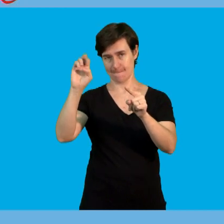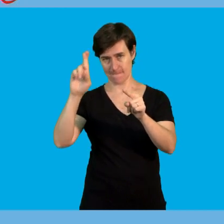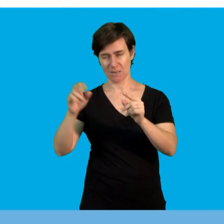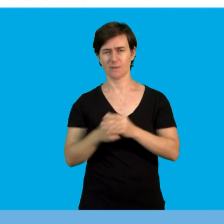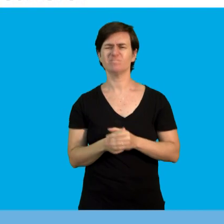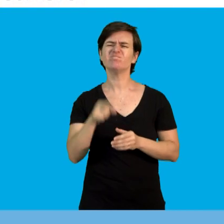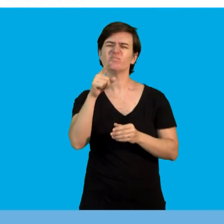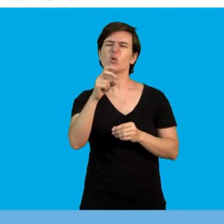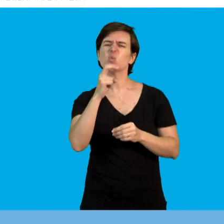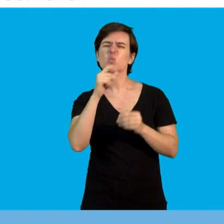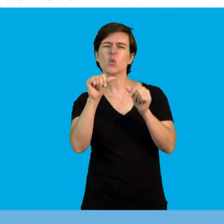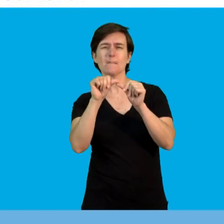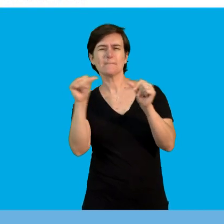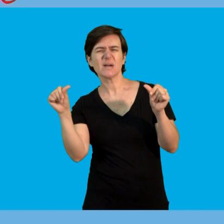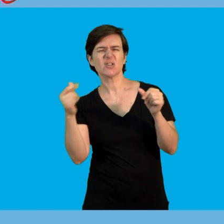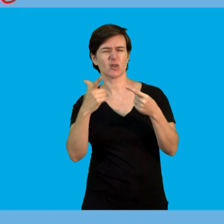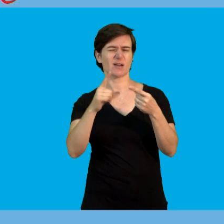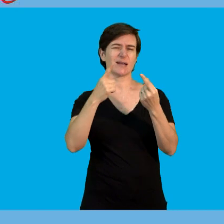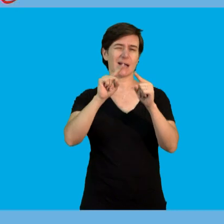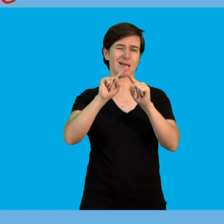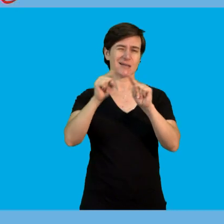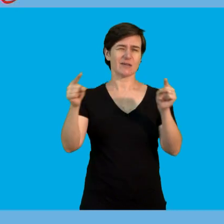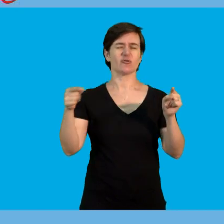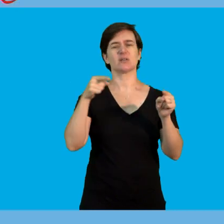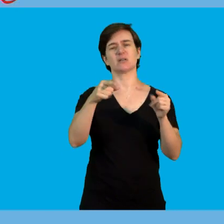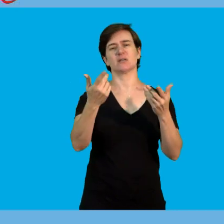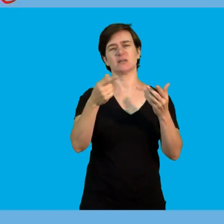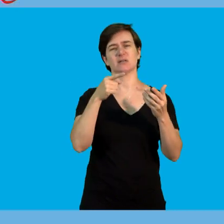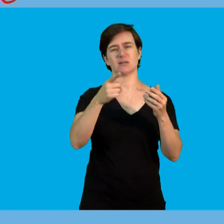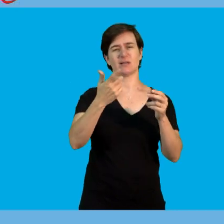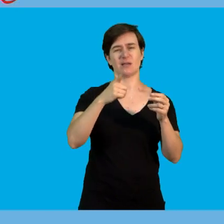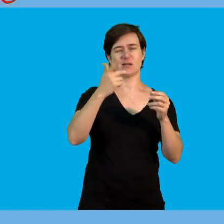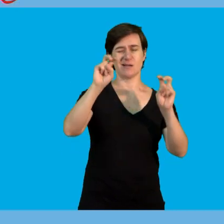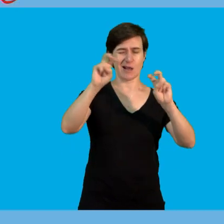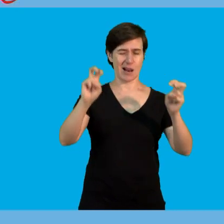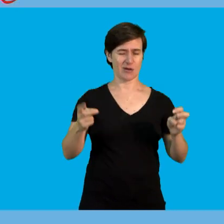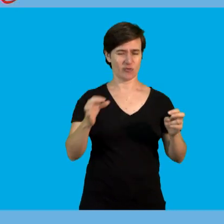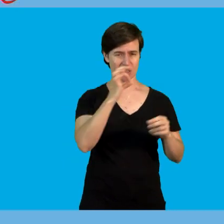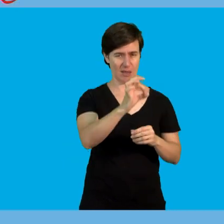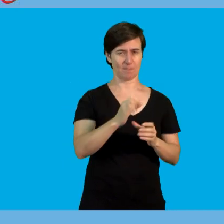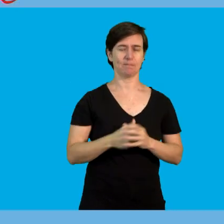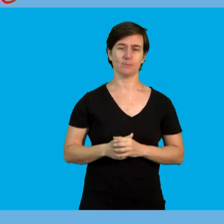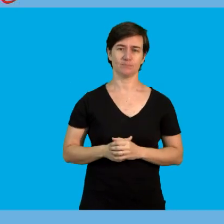This is used to measure the potential difference of this entire electric cell.